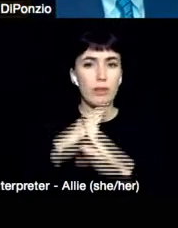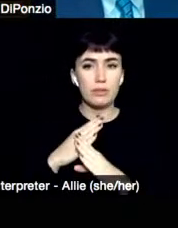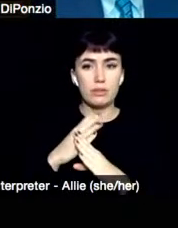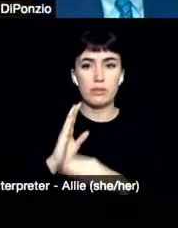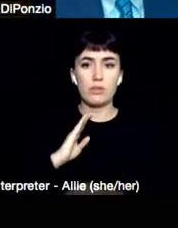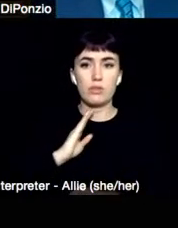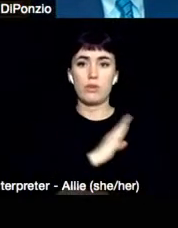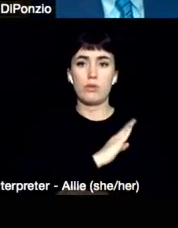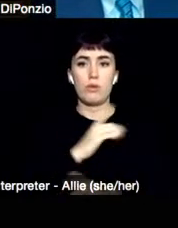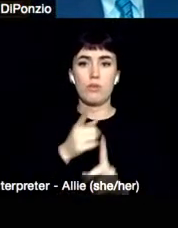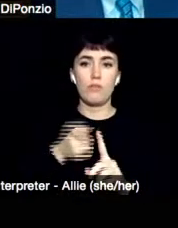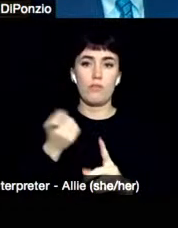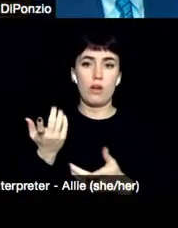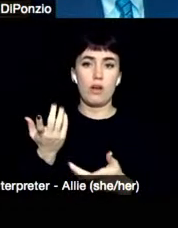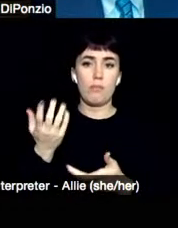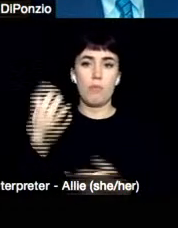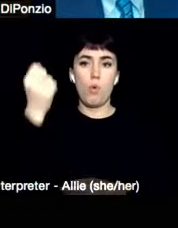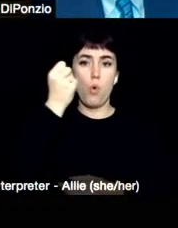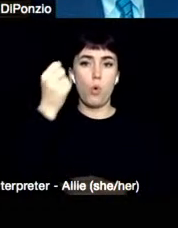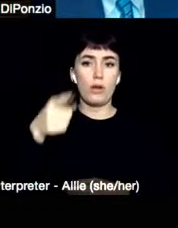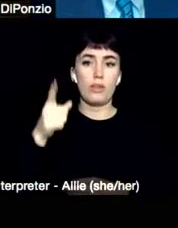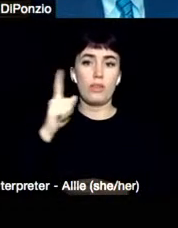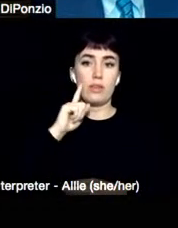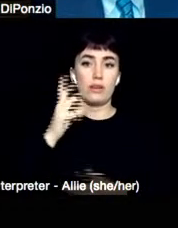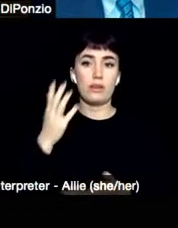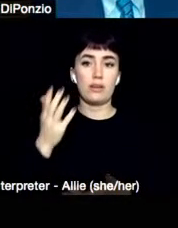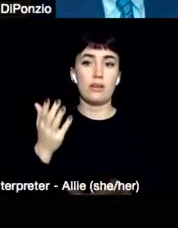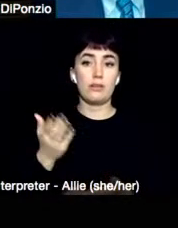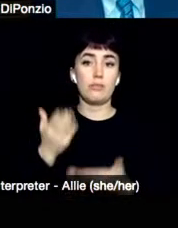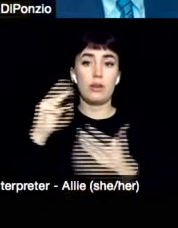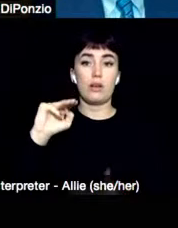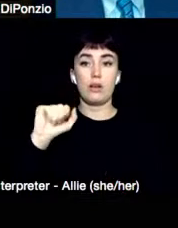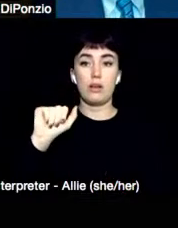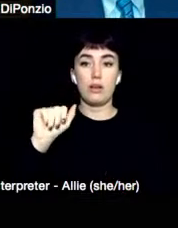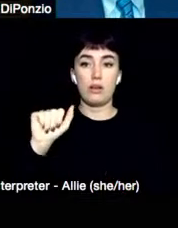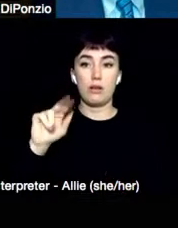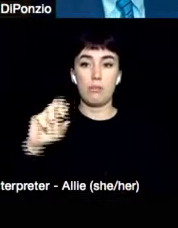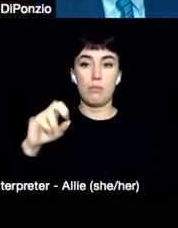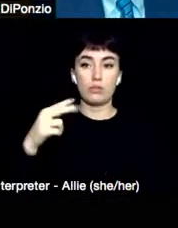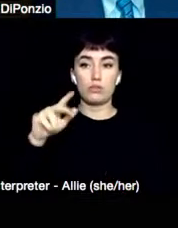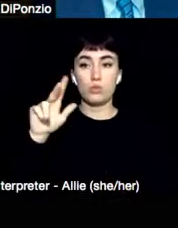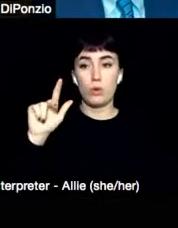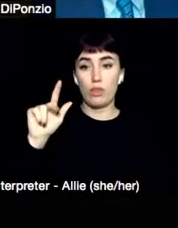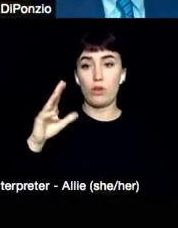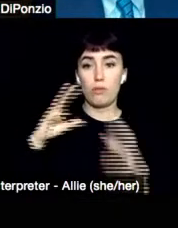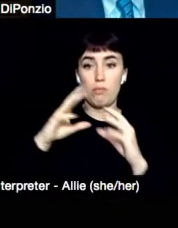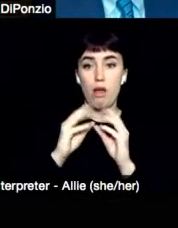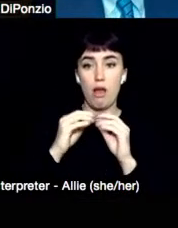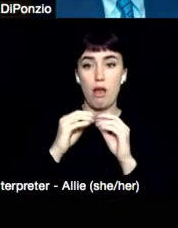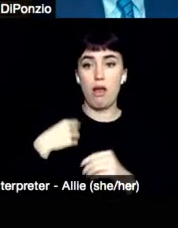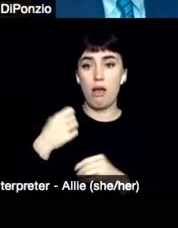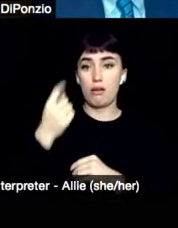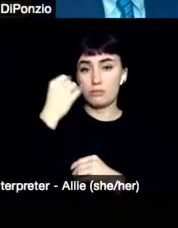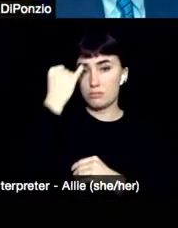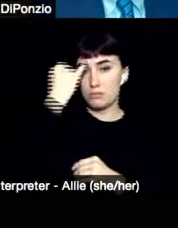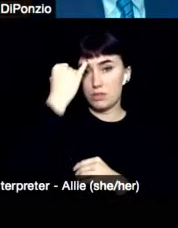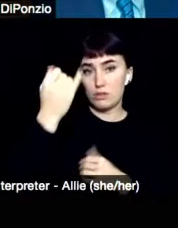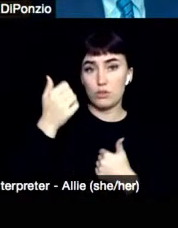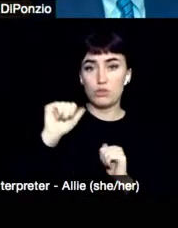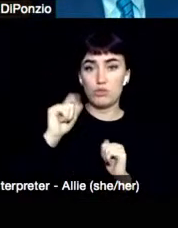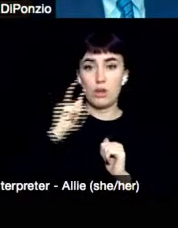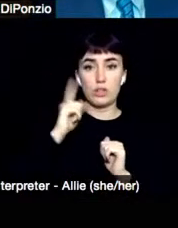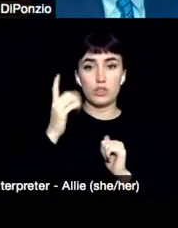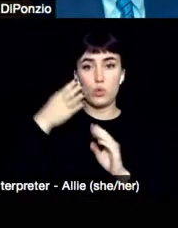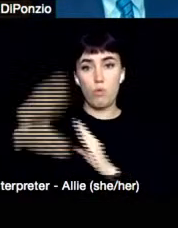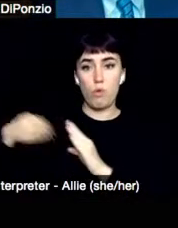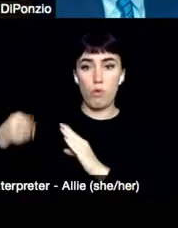from tabling this and taking it up at its March 23rd meeting. So I understand the idea of trying to get this done